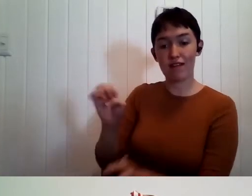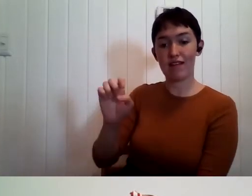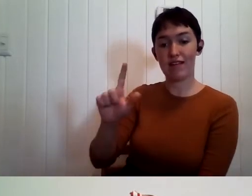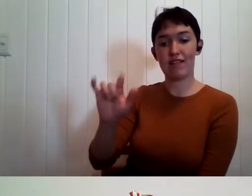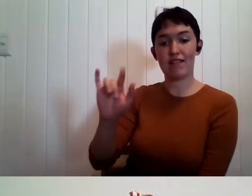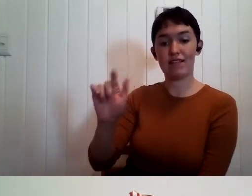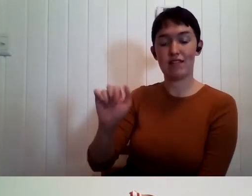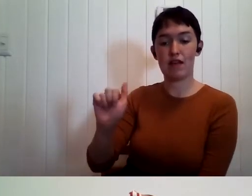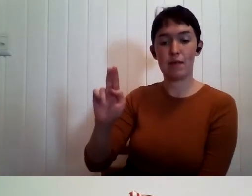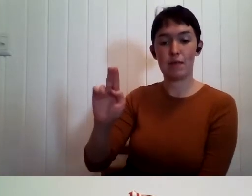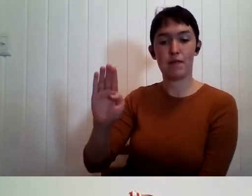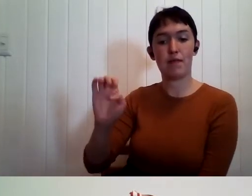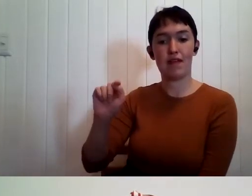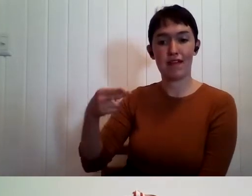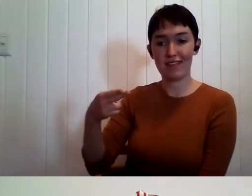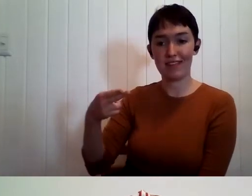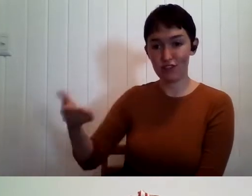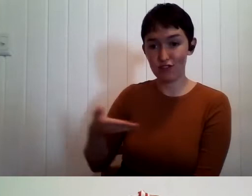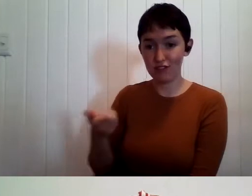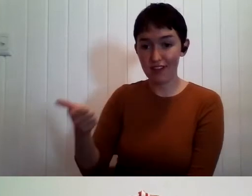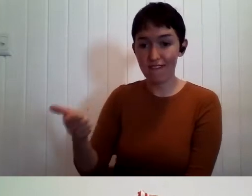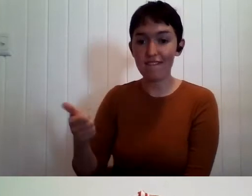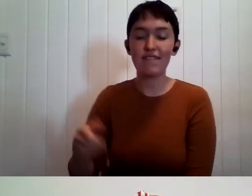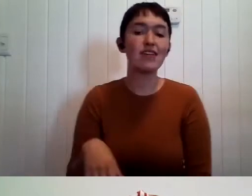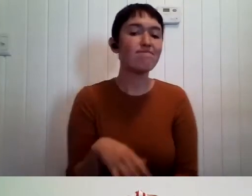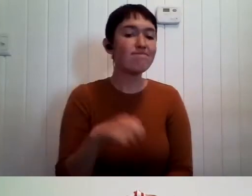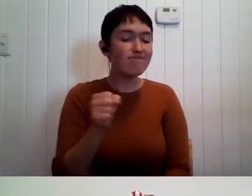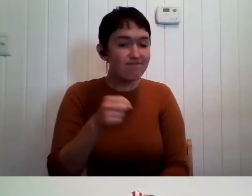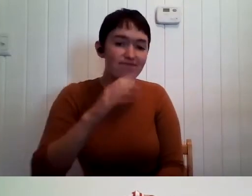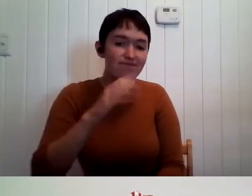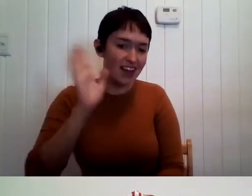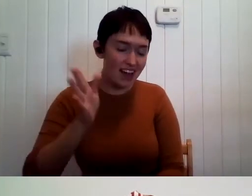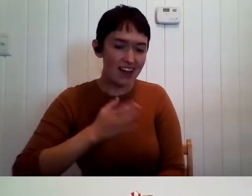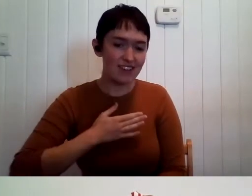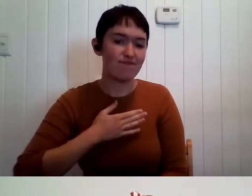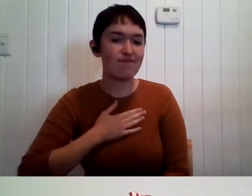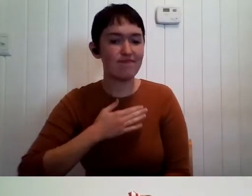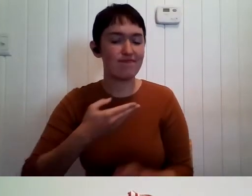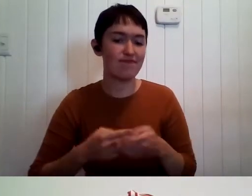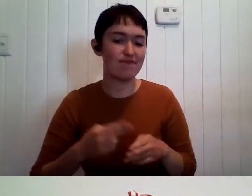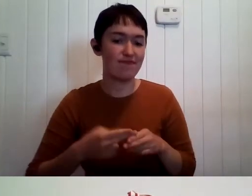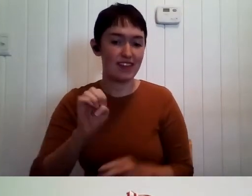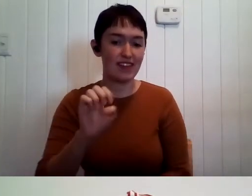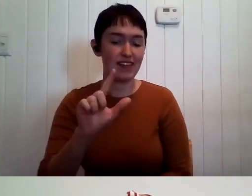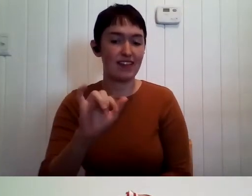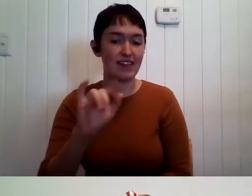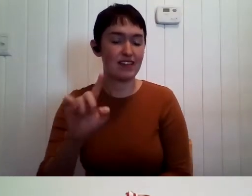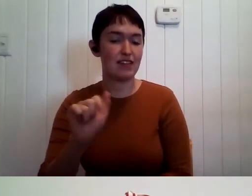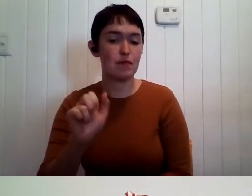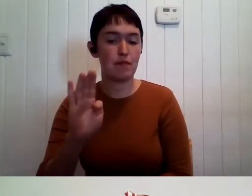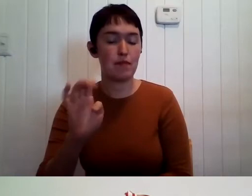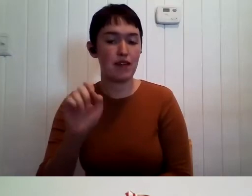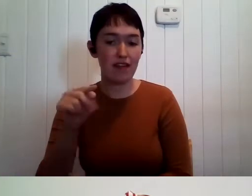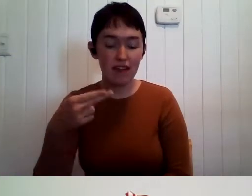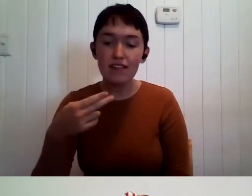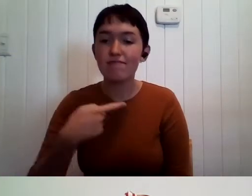a quality control analyst, and as Sarisha said, we put solutions into these big sequencing